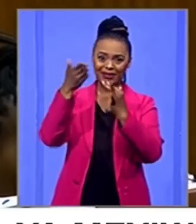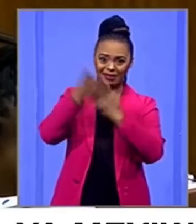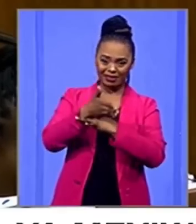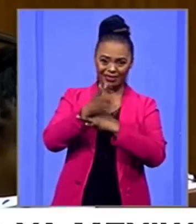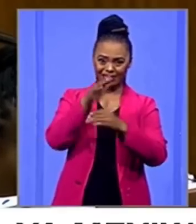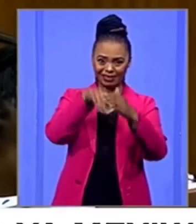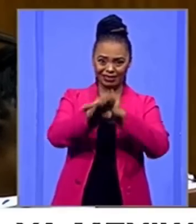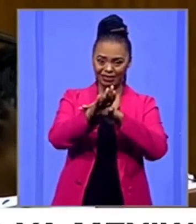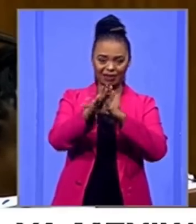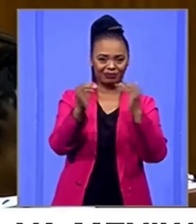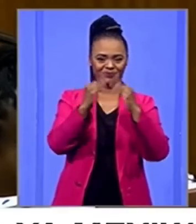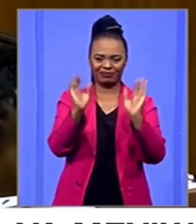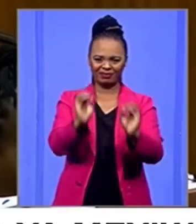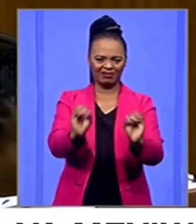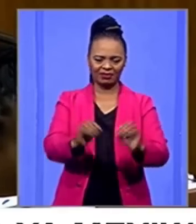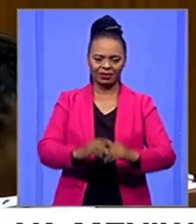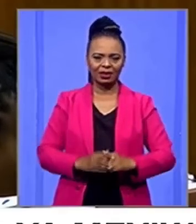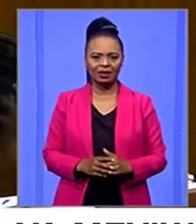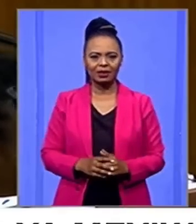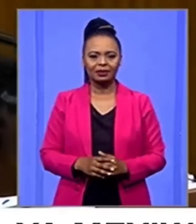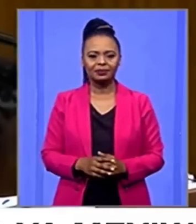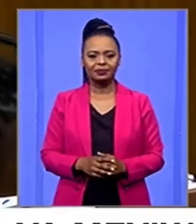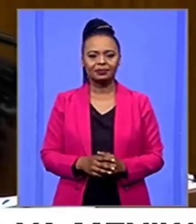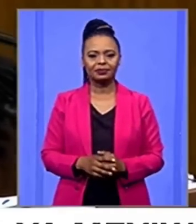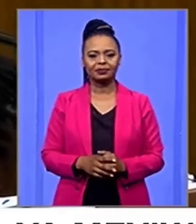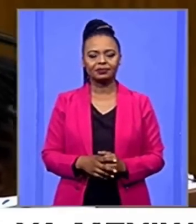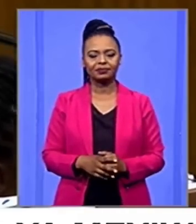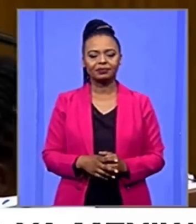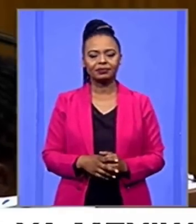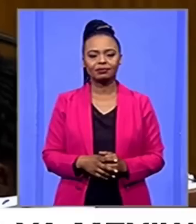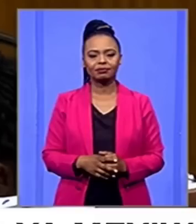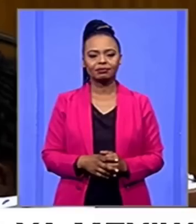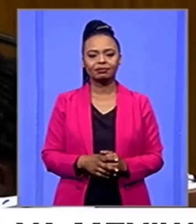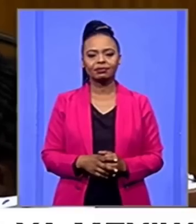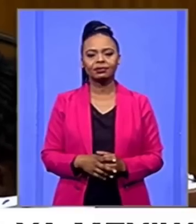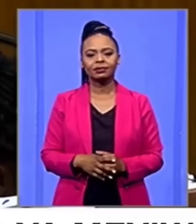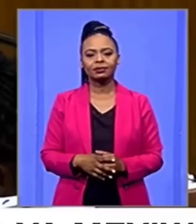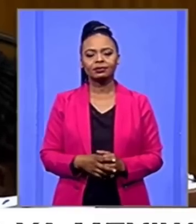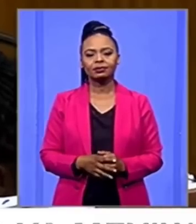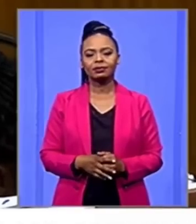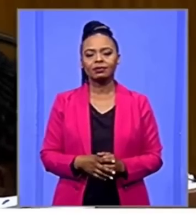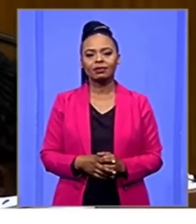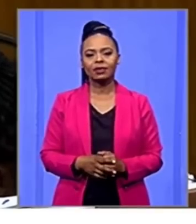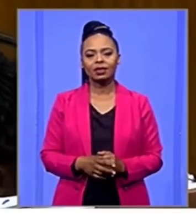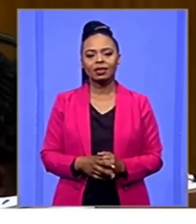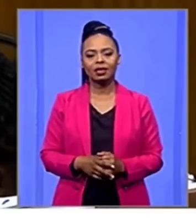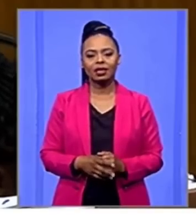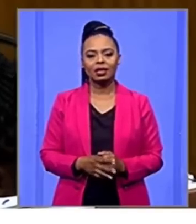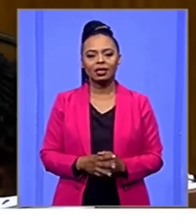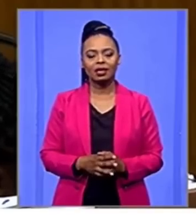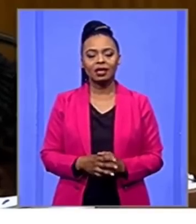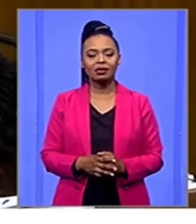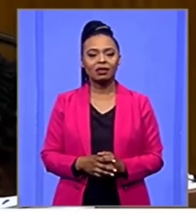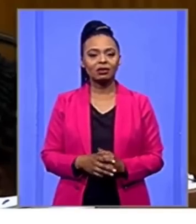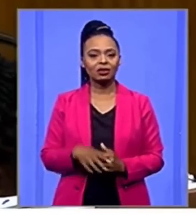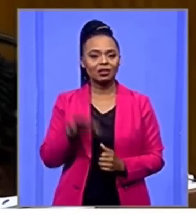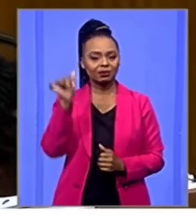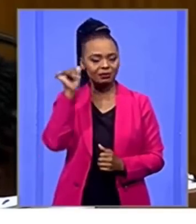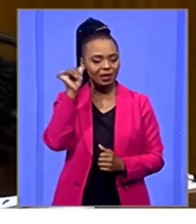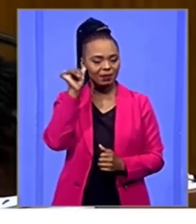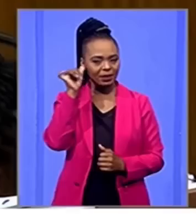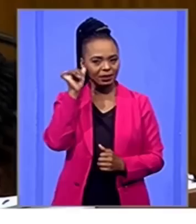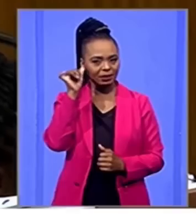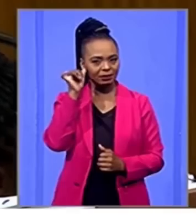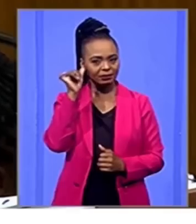as I, with the patient, will put to you earlier, that you and other witnesses, this is your